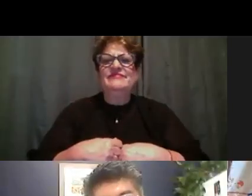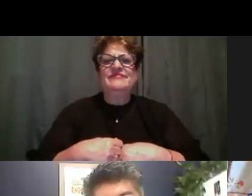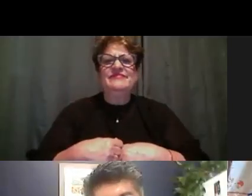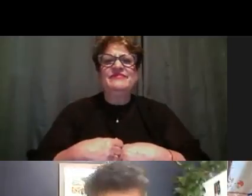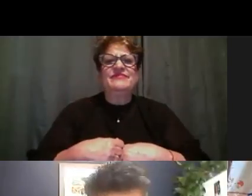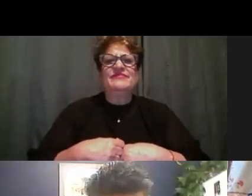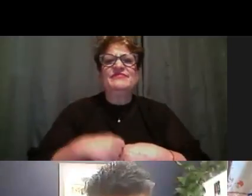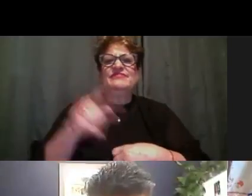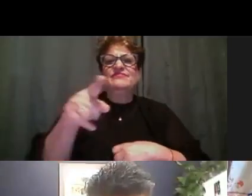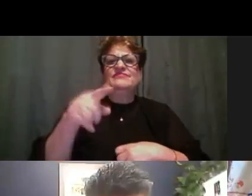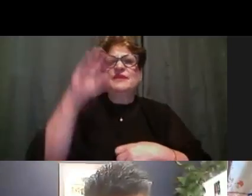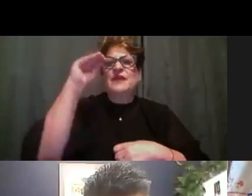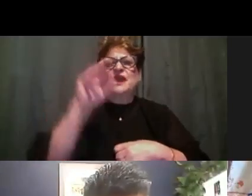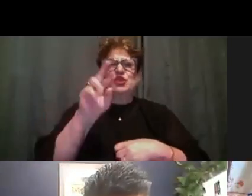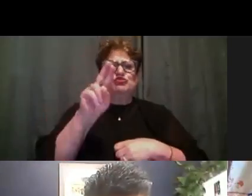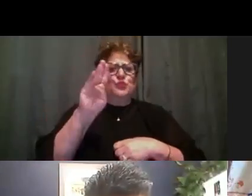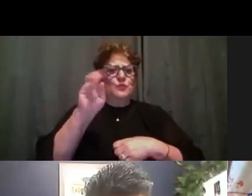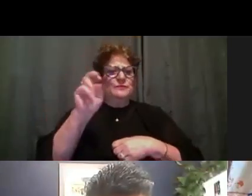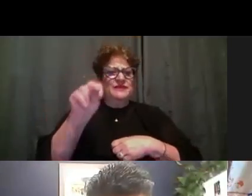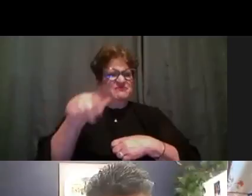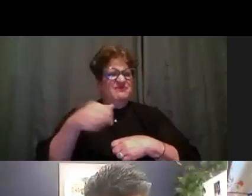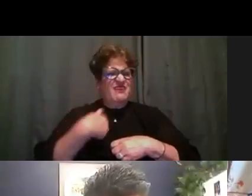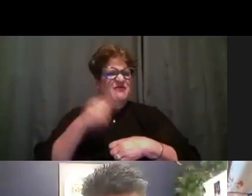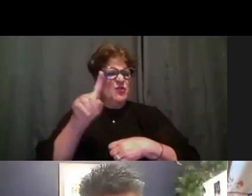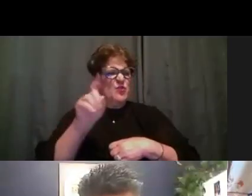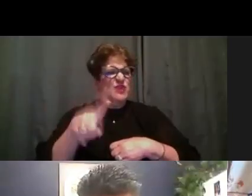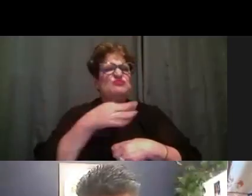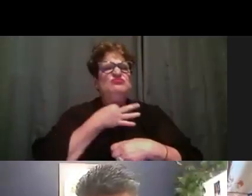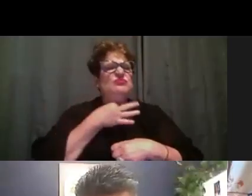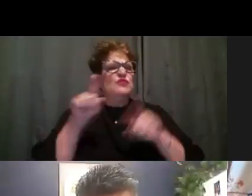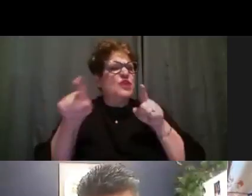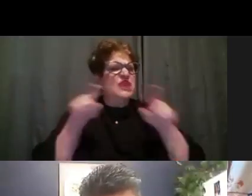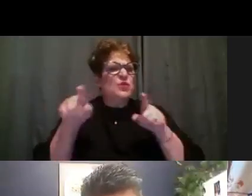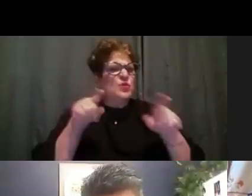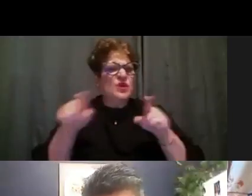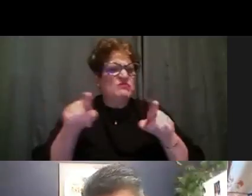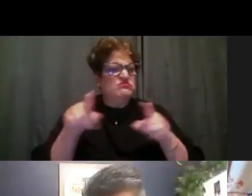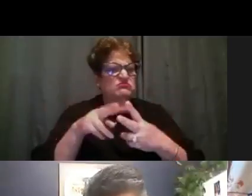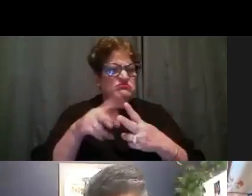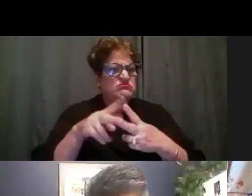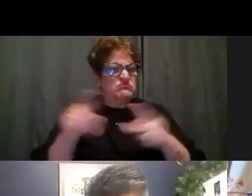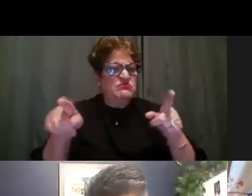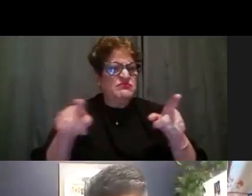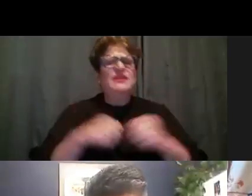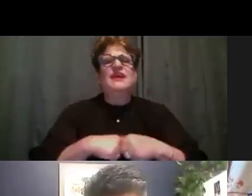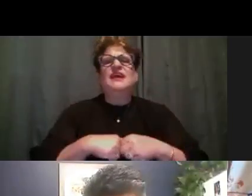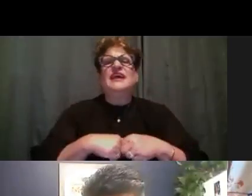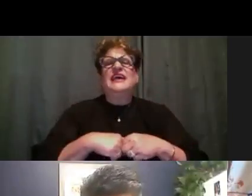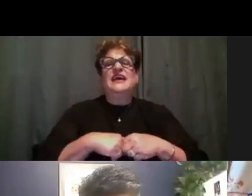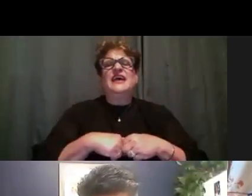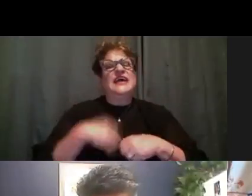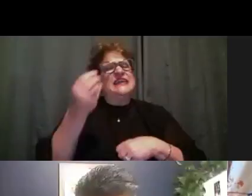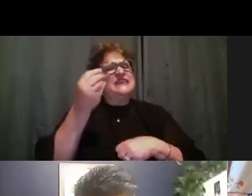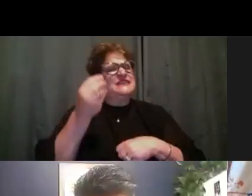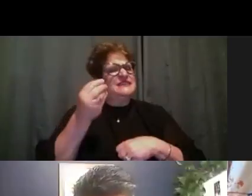I have a question for both of you, either one of you. Tell us about a time when someone viewed or assumed you were